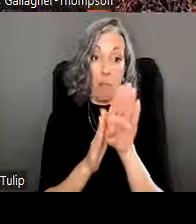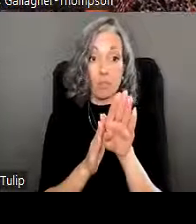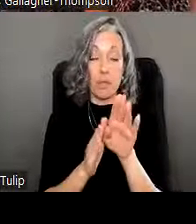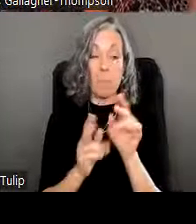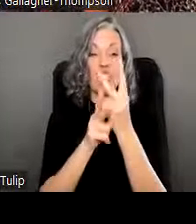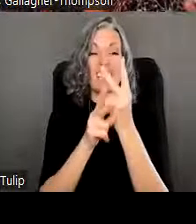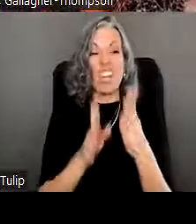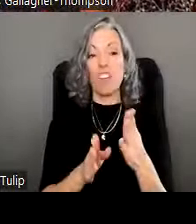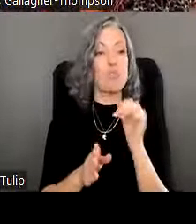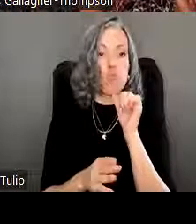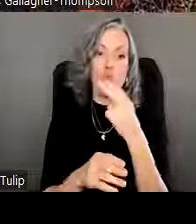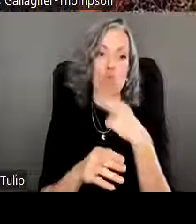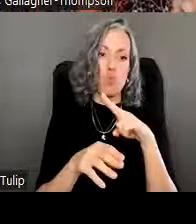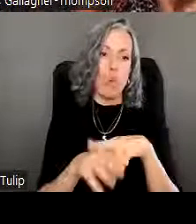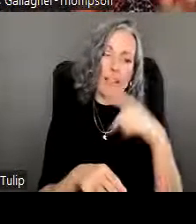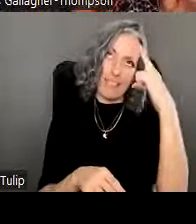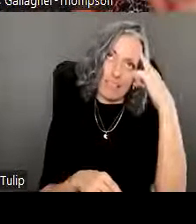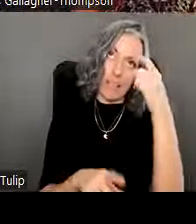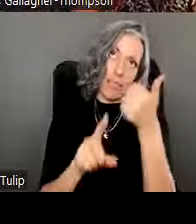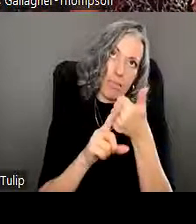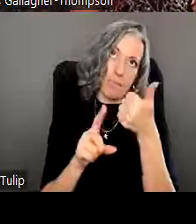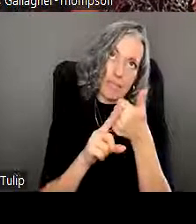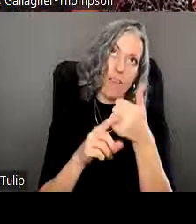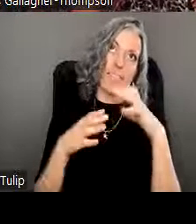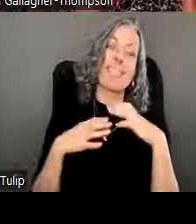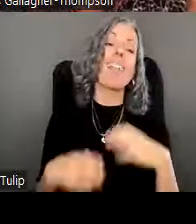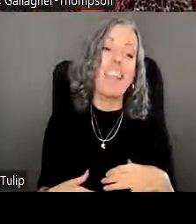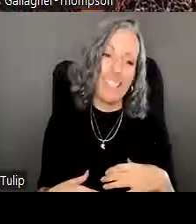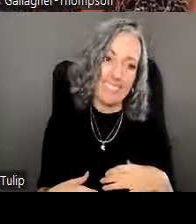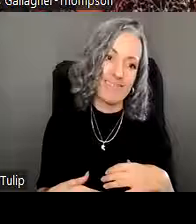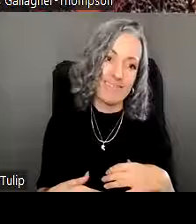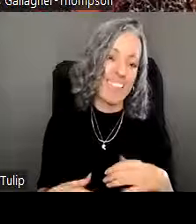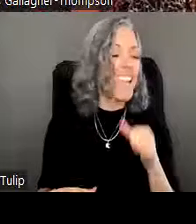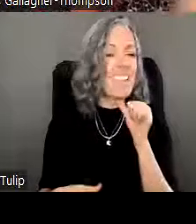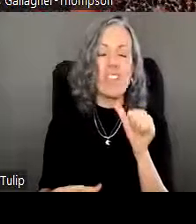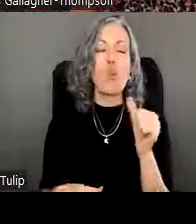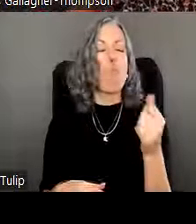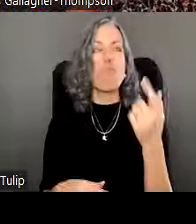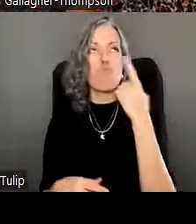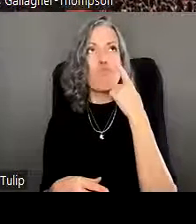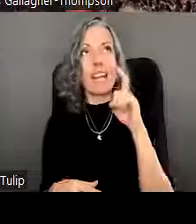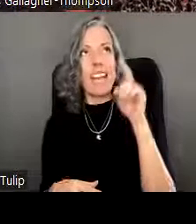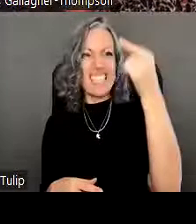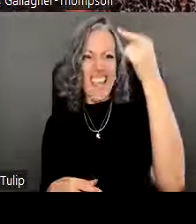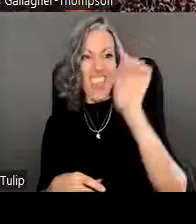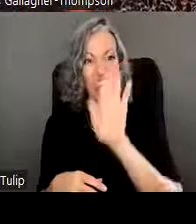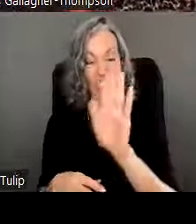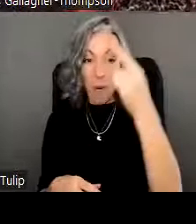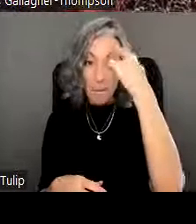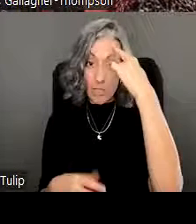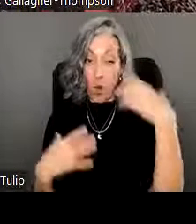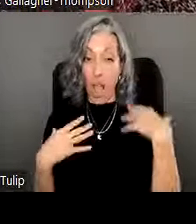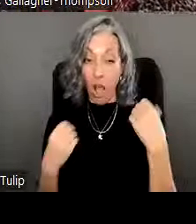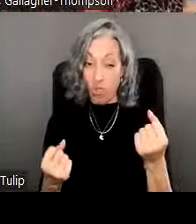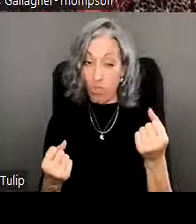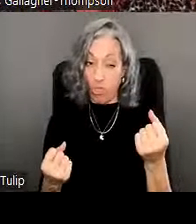caregivers don't usually think of themselves as clients. They don't recognize their mental health needs often. If